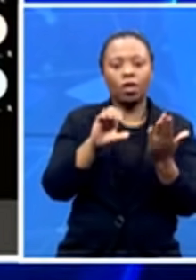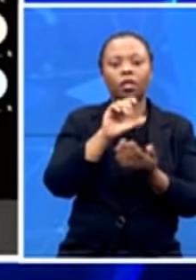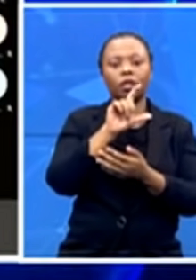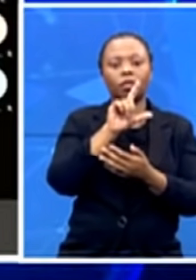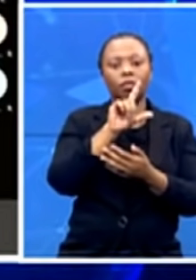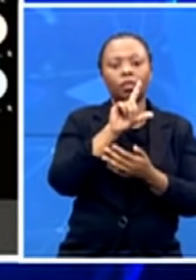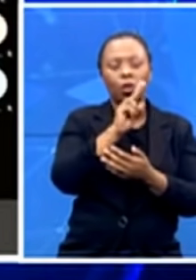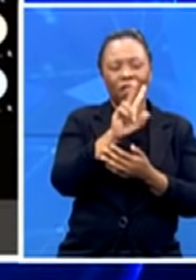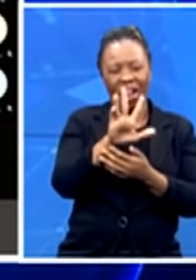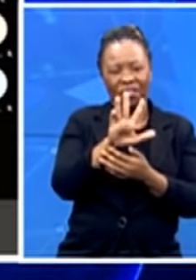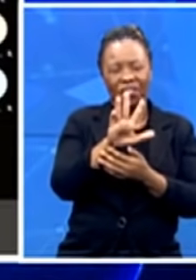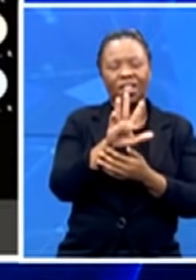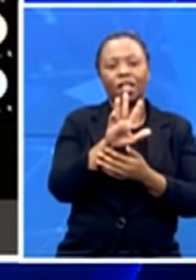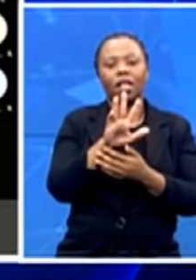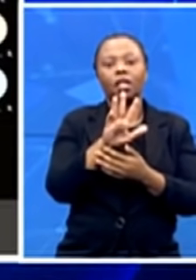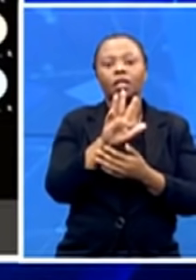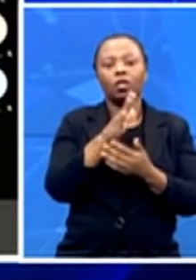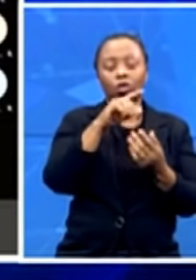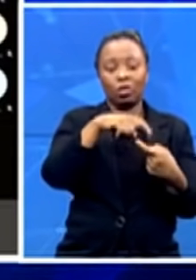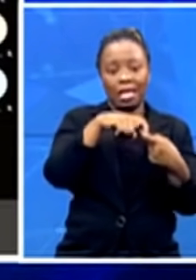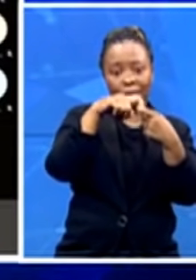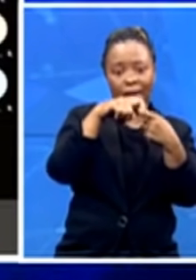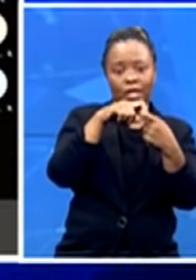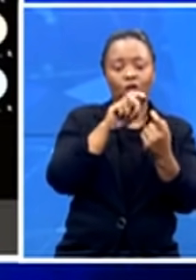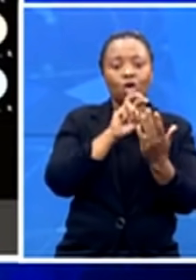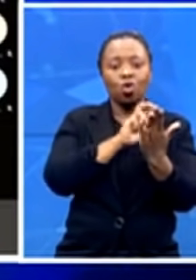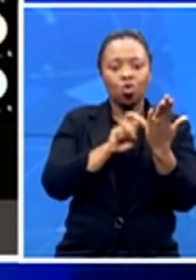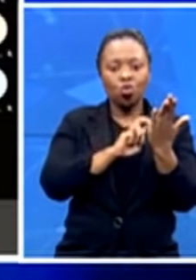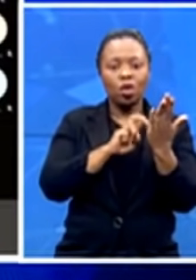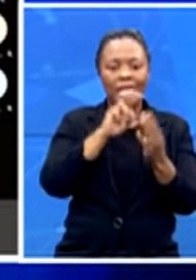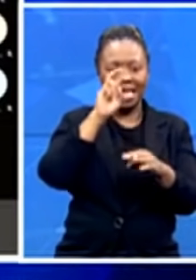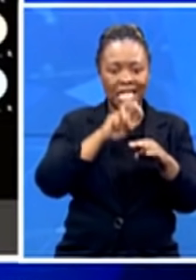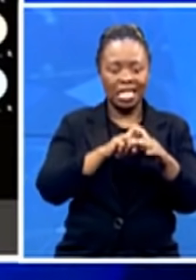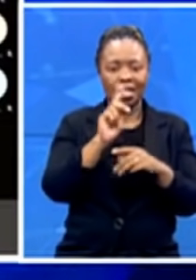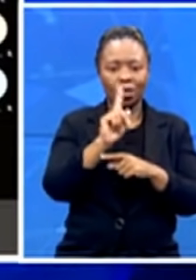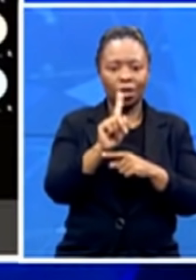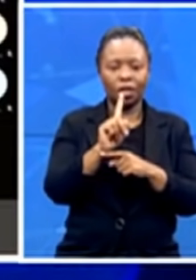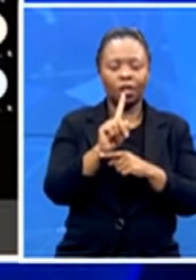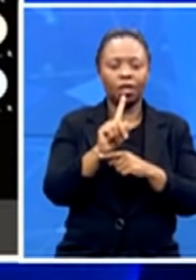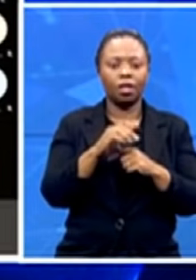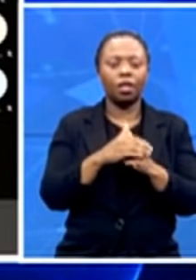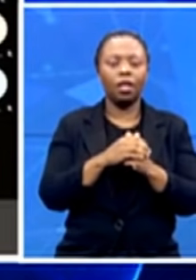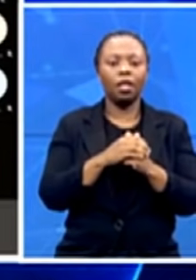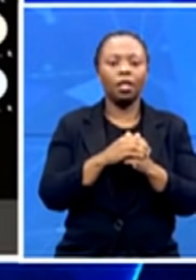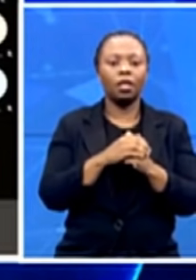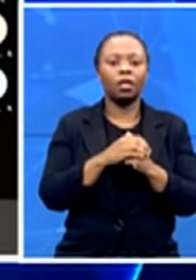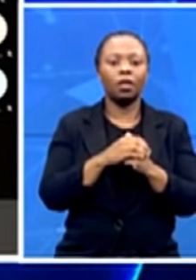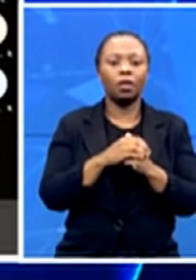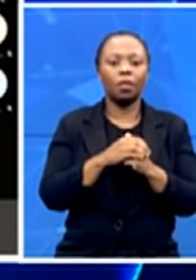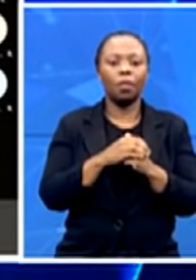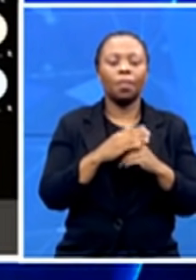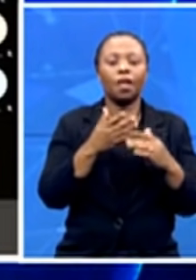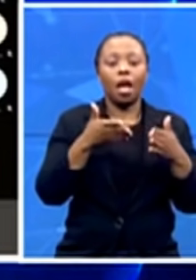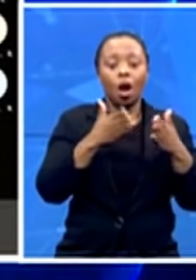the rule may well require the applicability of the principles of natural justice. On the other hand, a